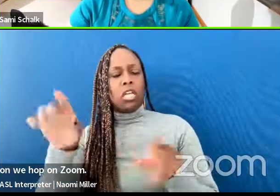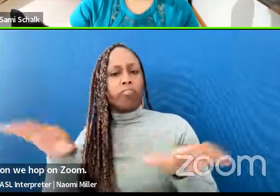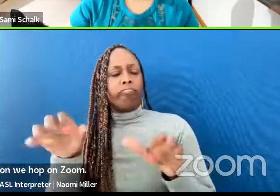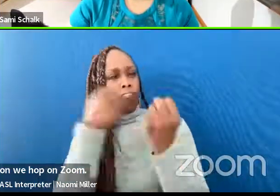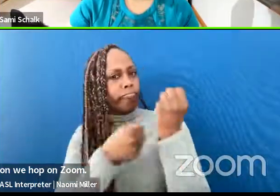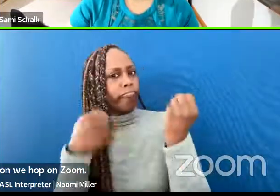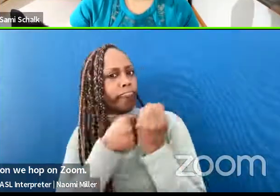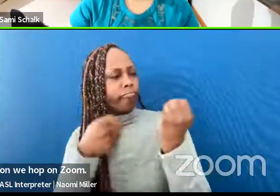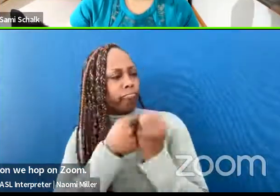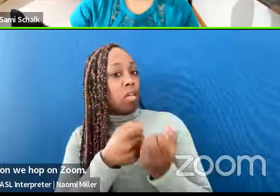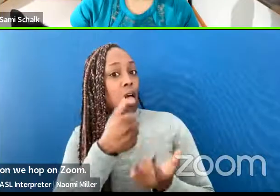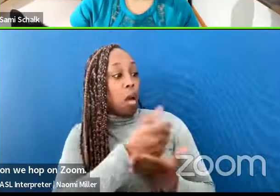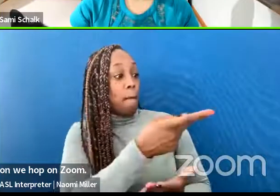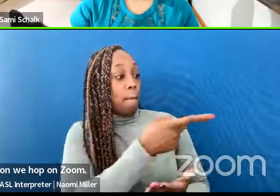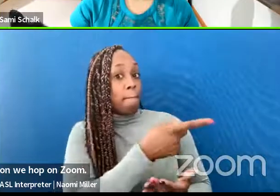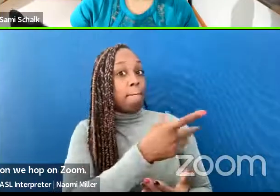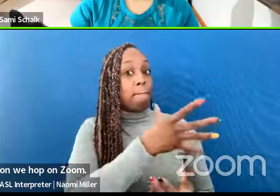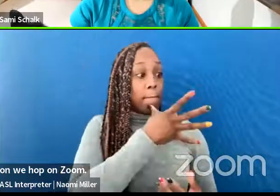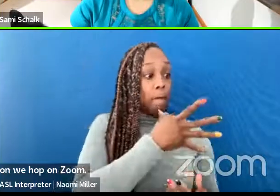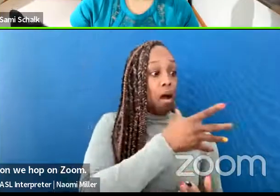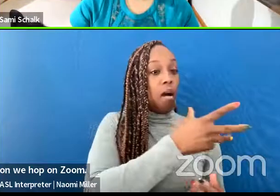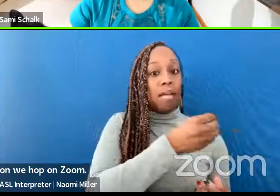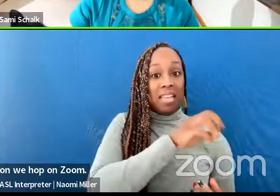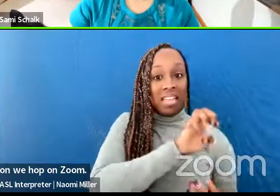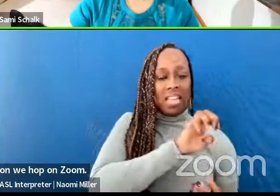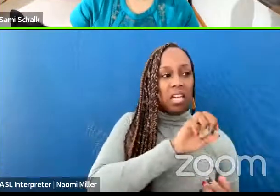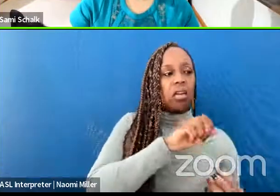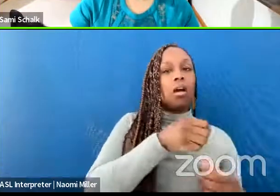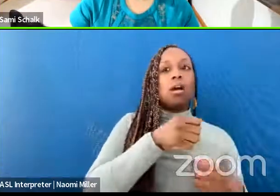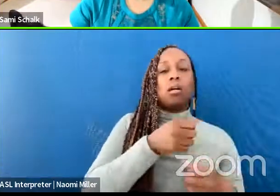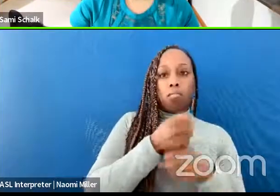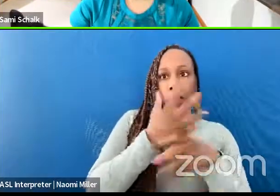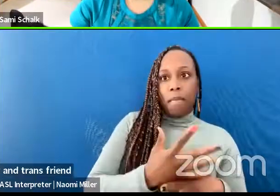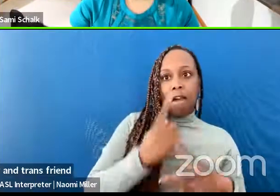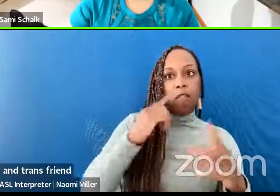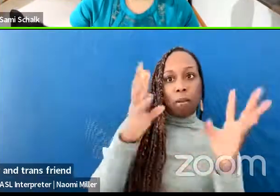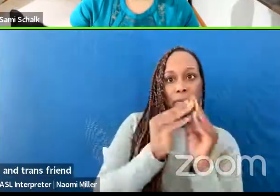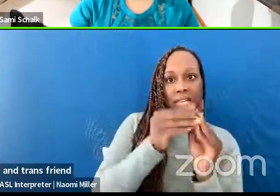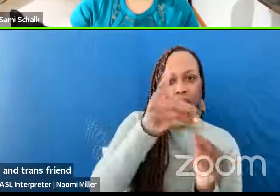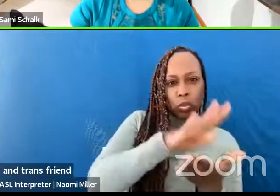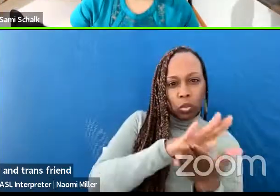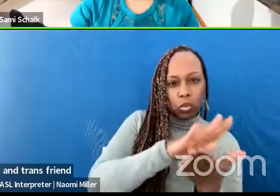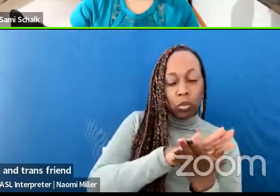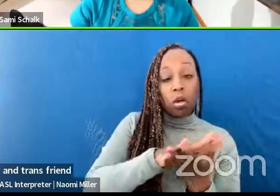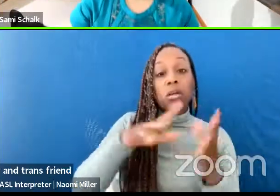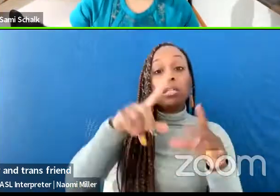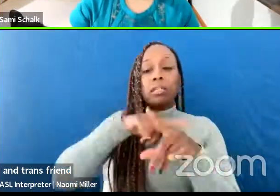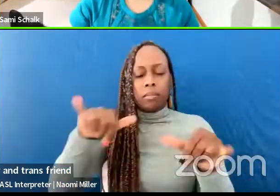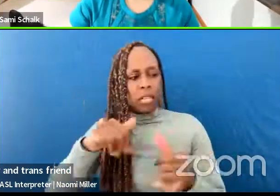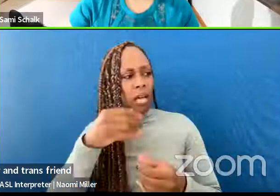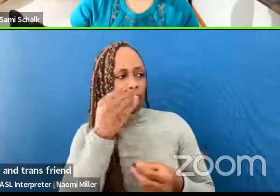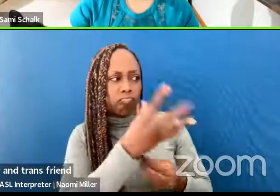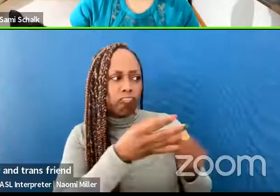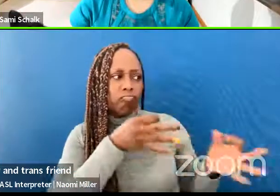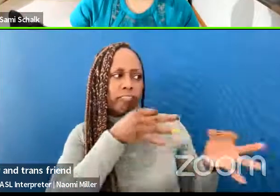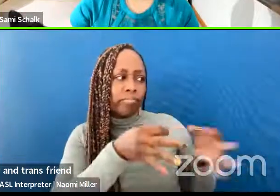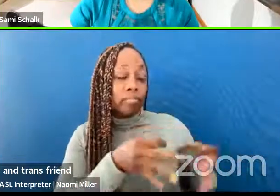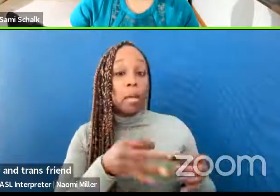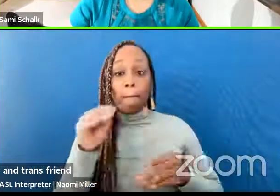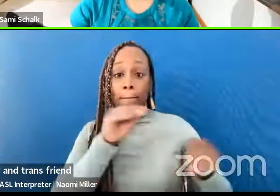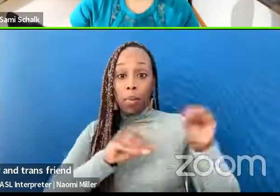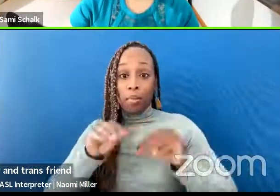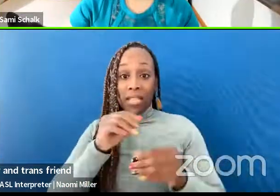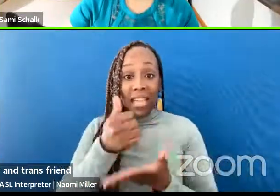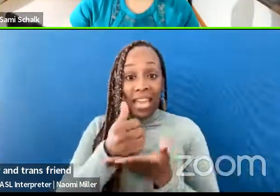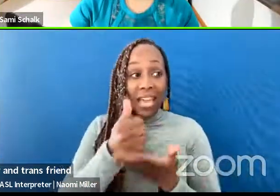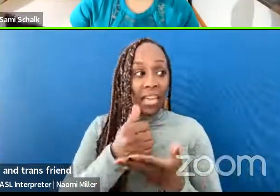for an upcoming accommodation meeting with the school. But he also talks to E about mobility aids and the importance of being